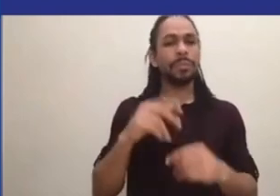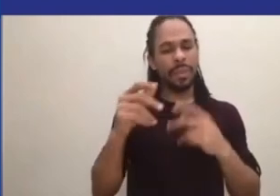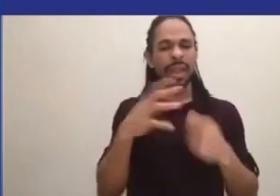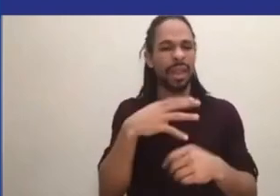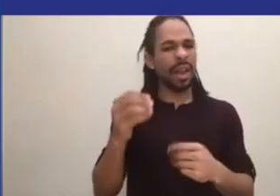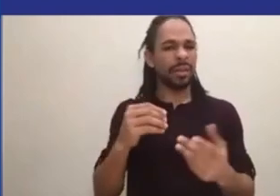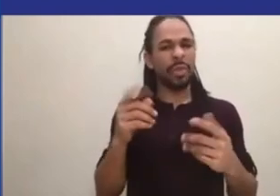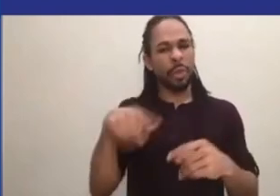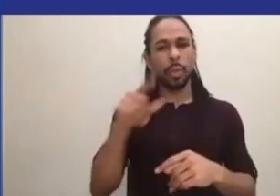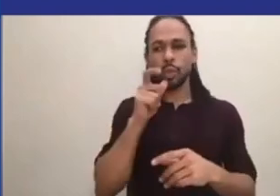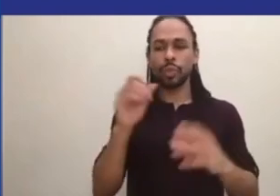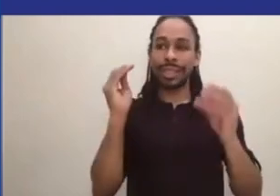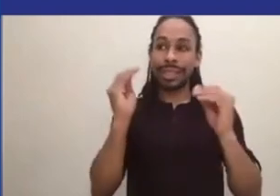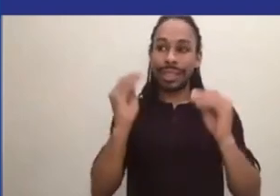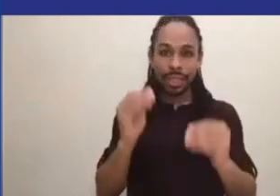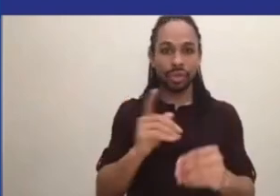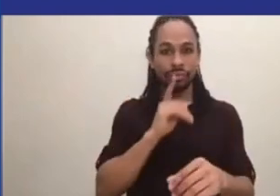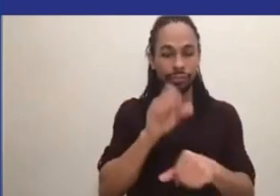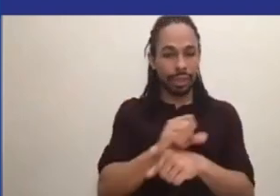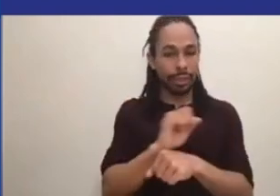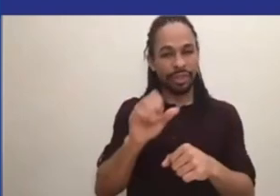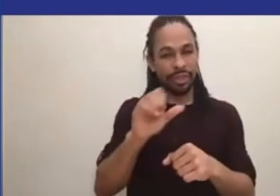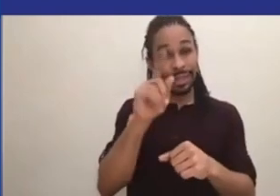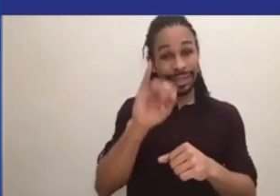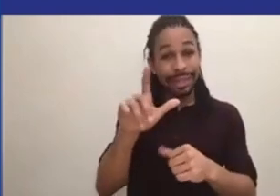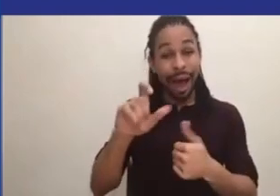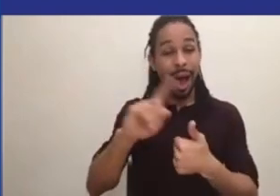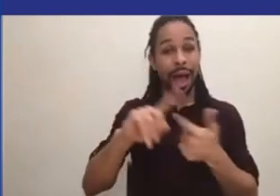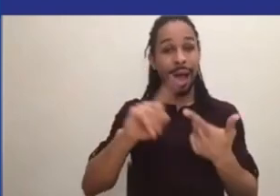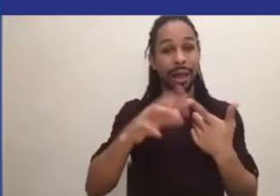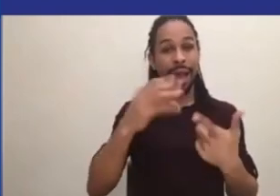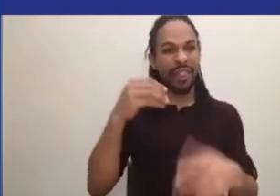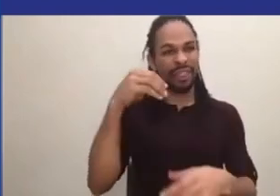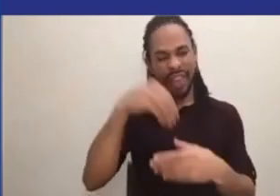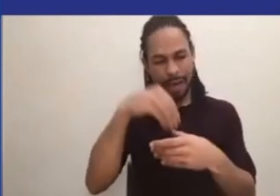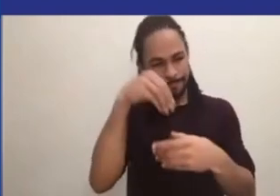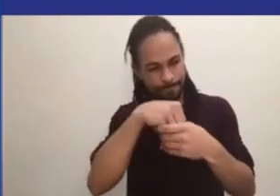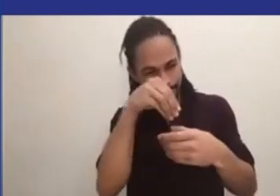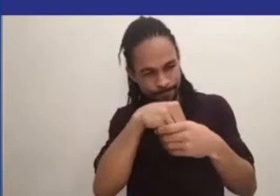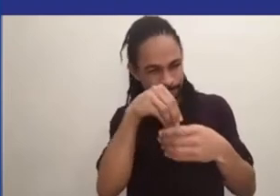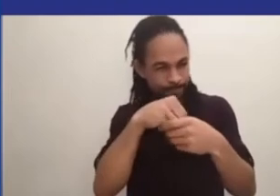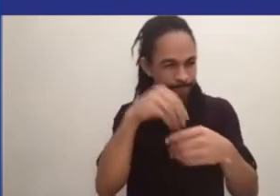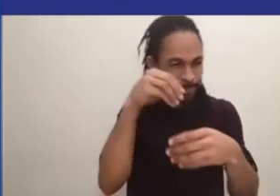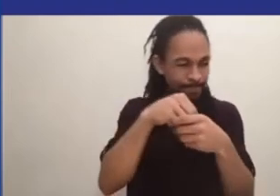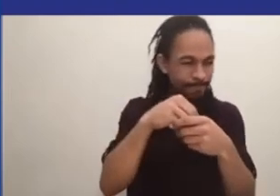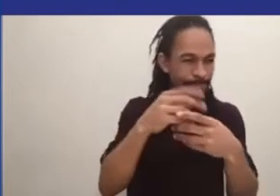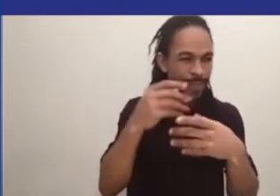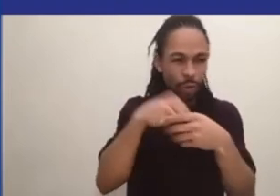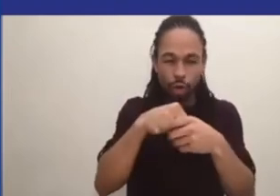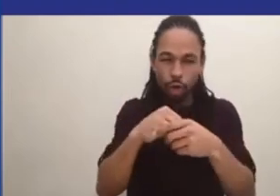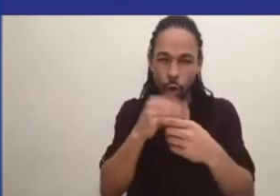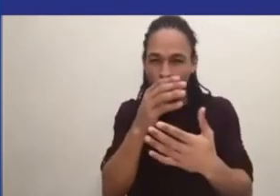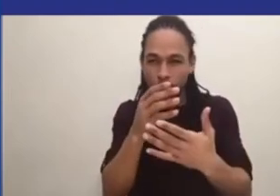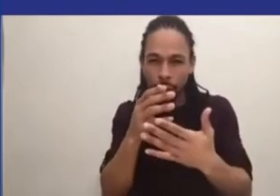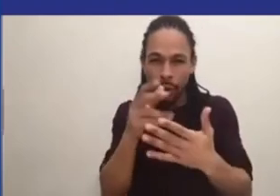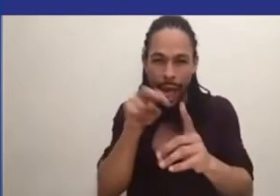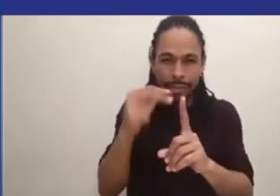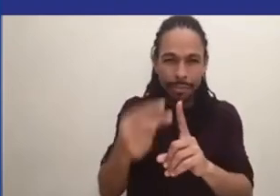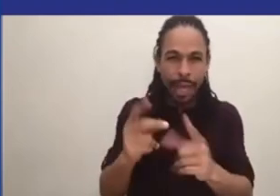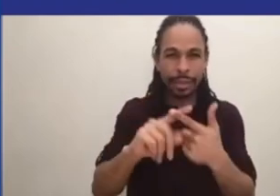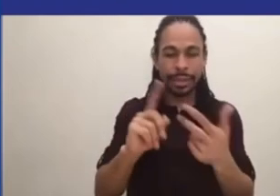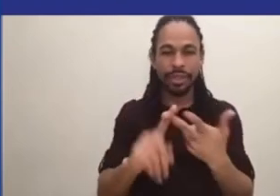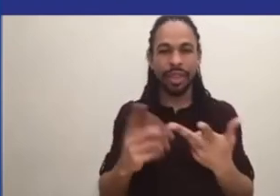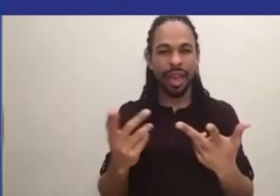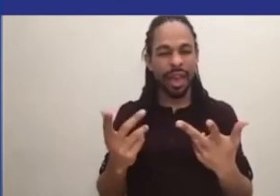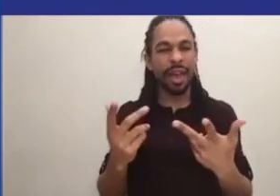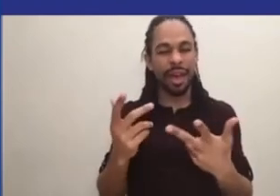language of, you know, always have to take the back seat when. And people like to go the easy